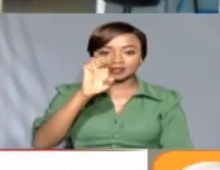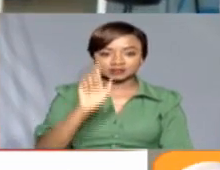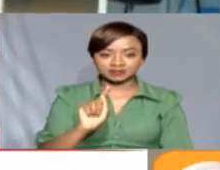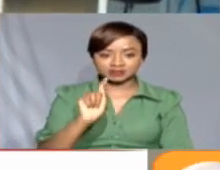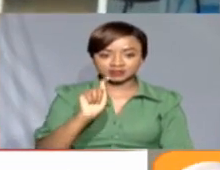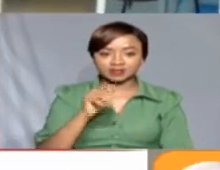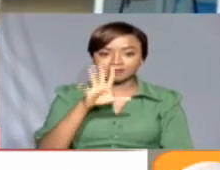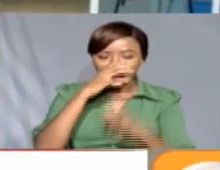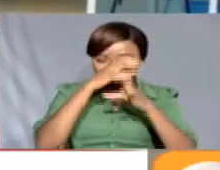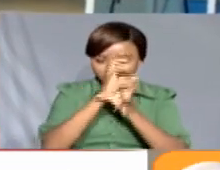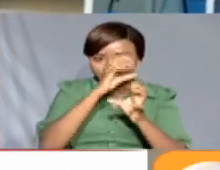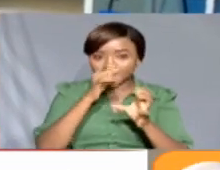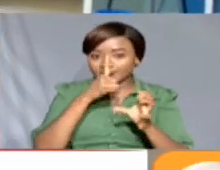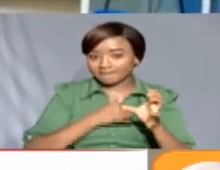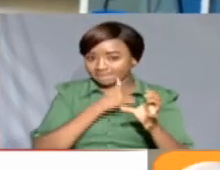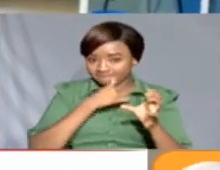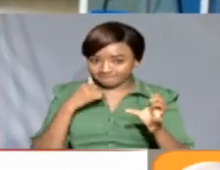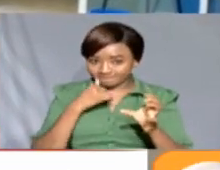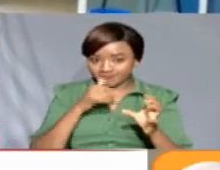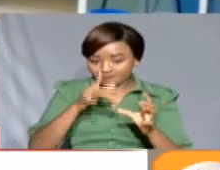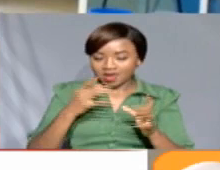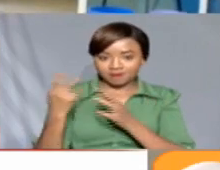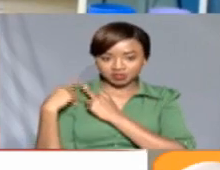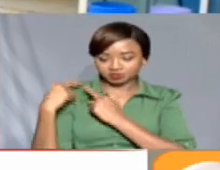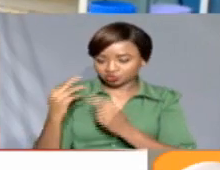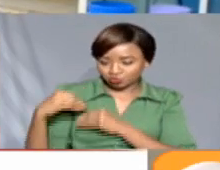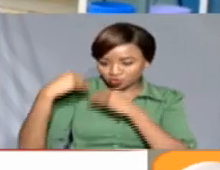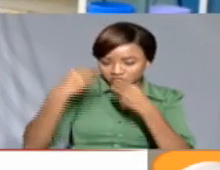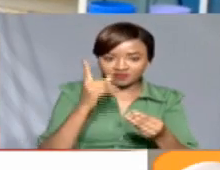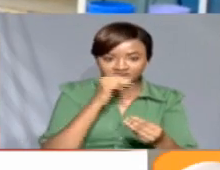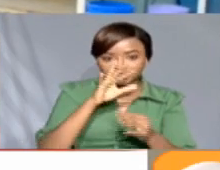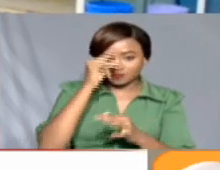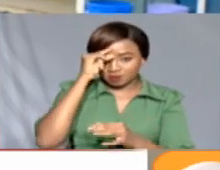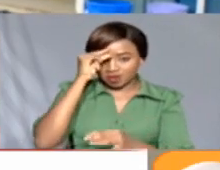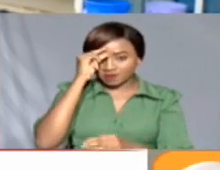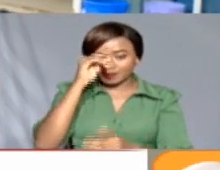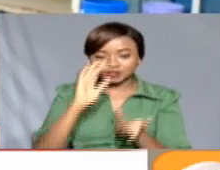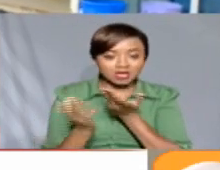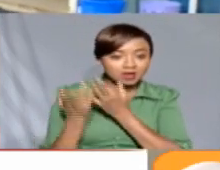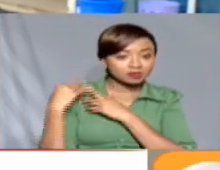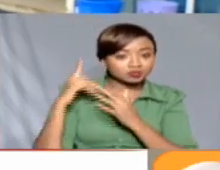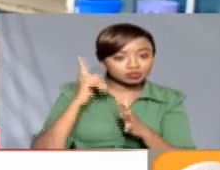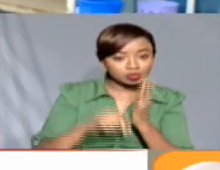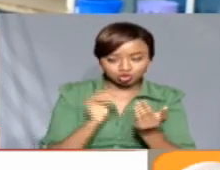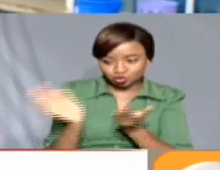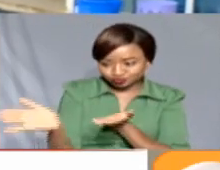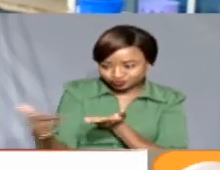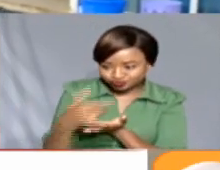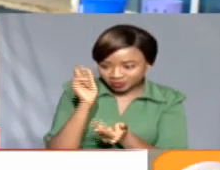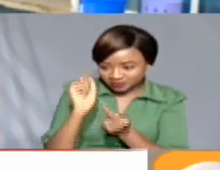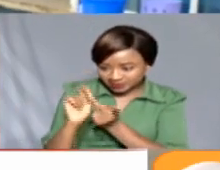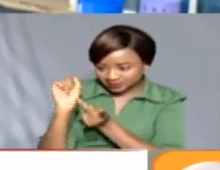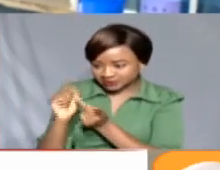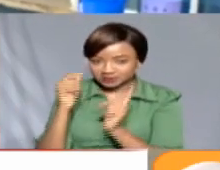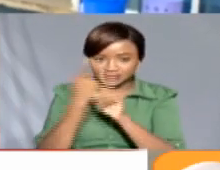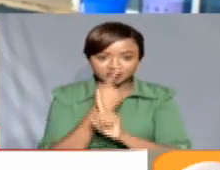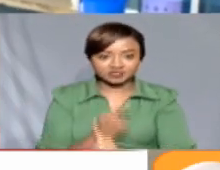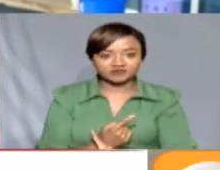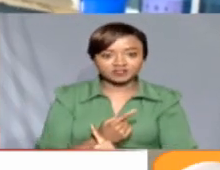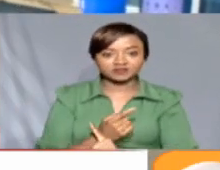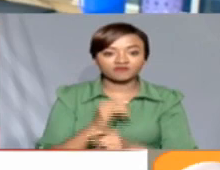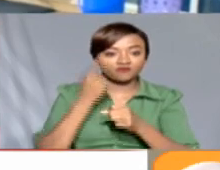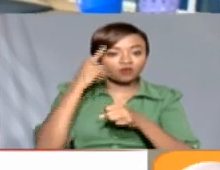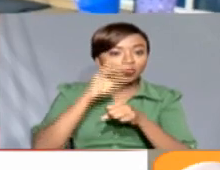a private laboratory that has been authorized by the government to collect samples for COVID-19